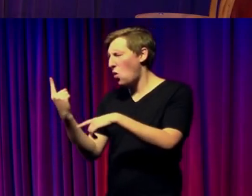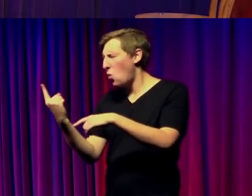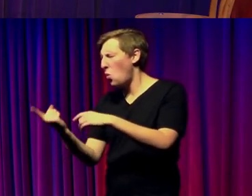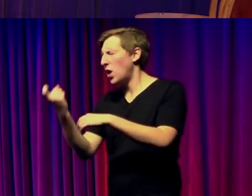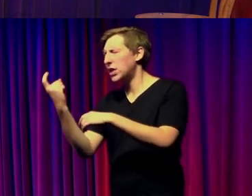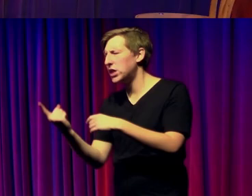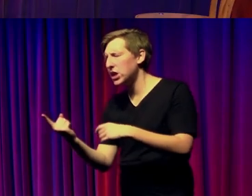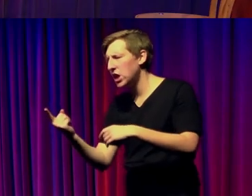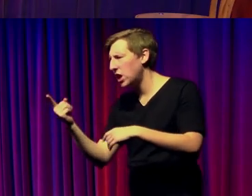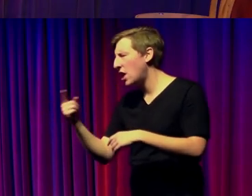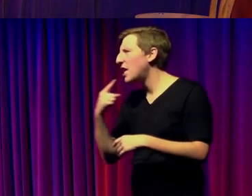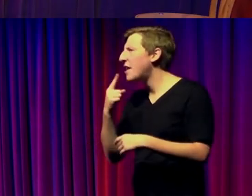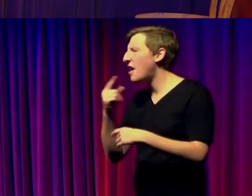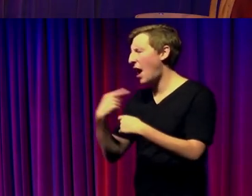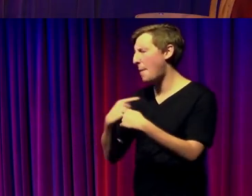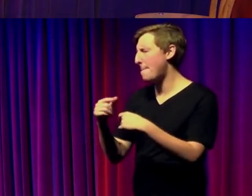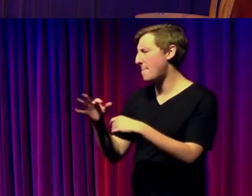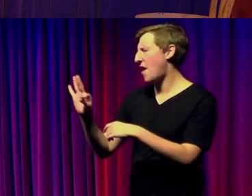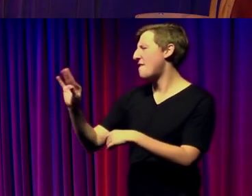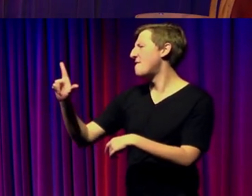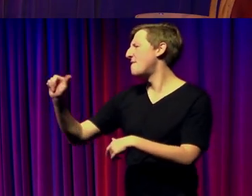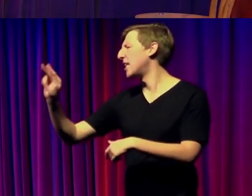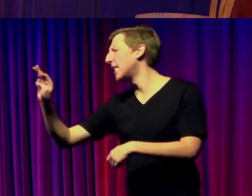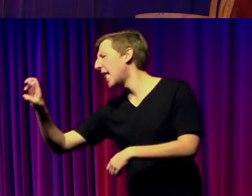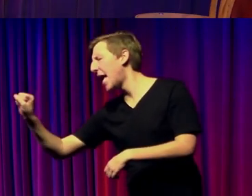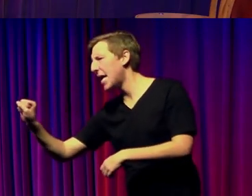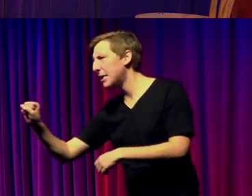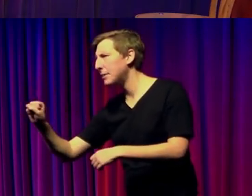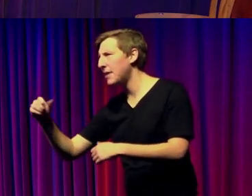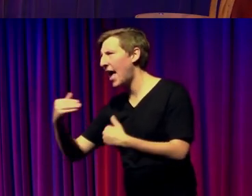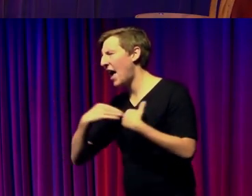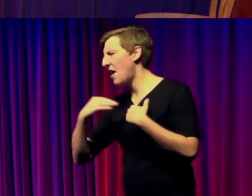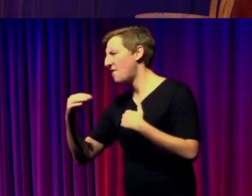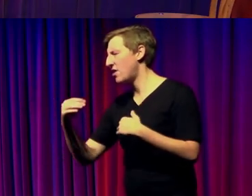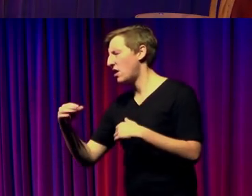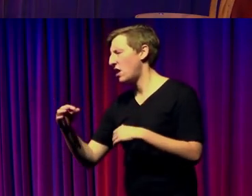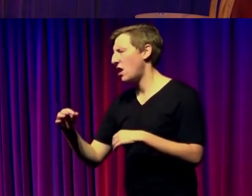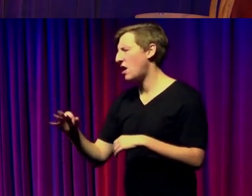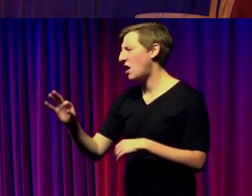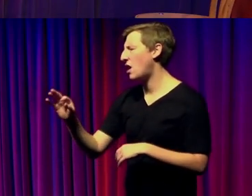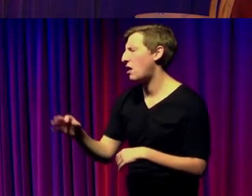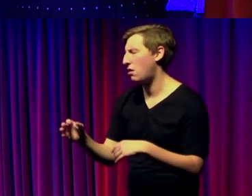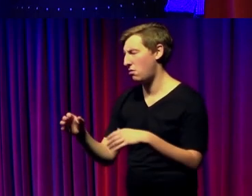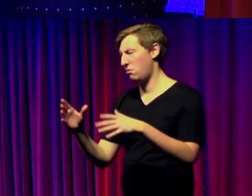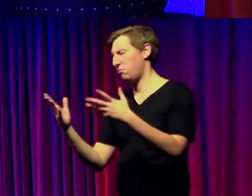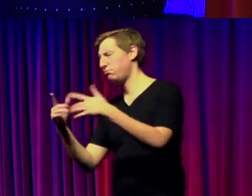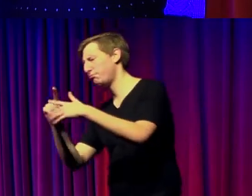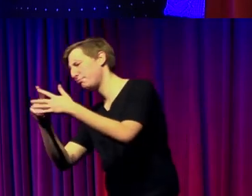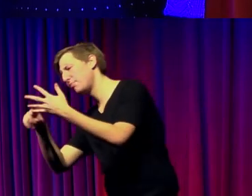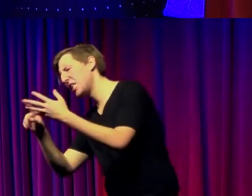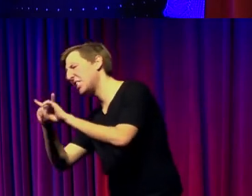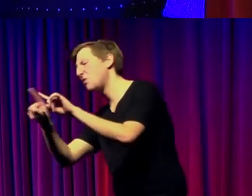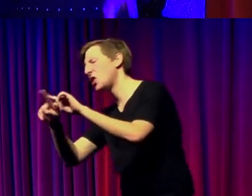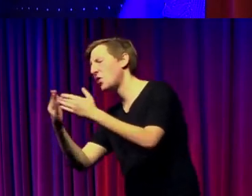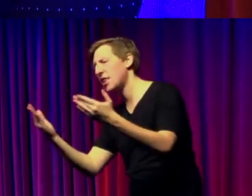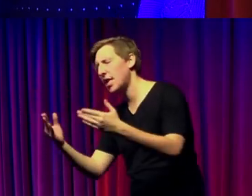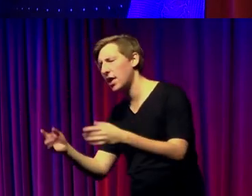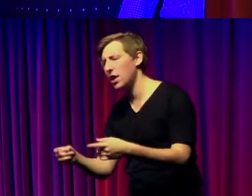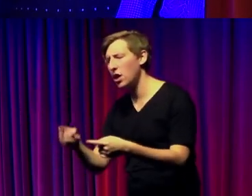And he was like, oh babe, you can bring the spell of velociraptors. And I was like, great, do it. And